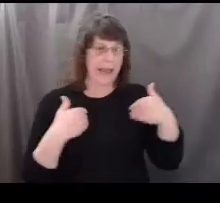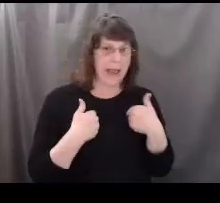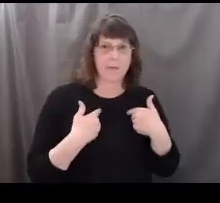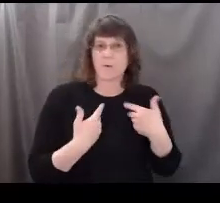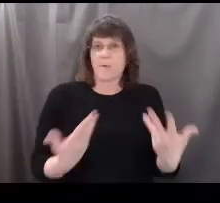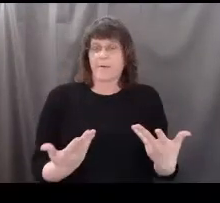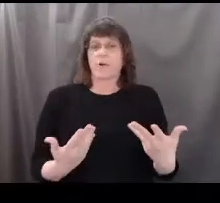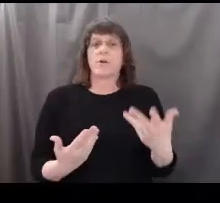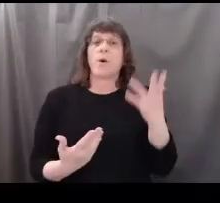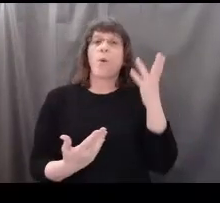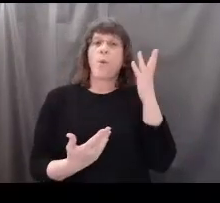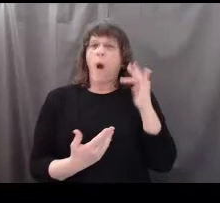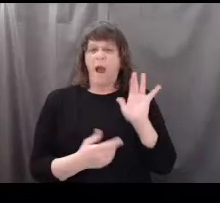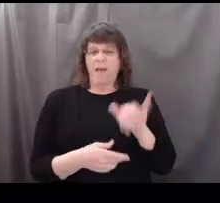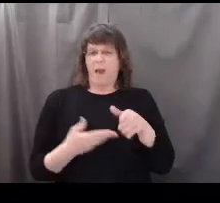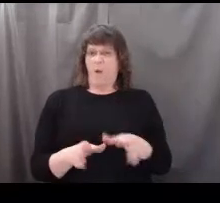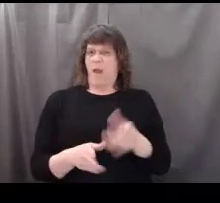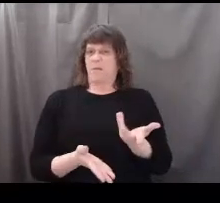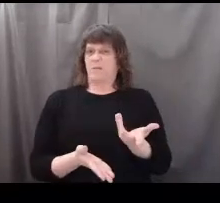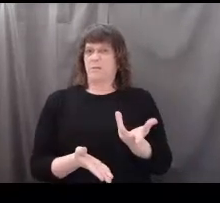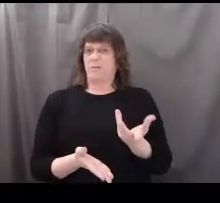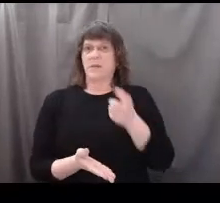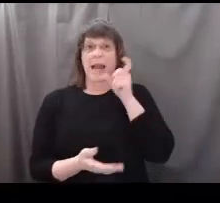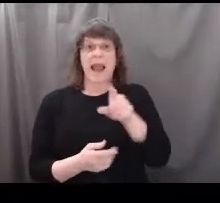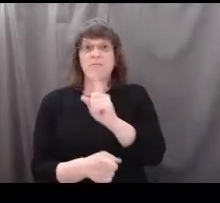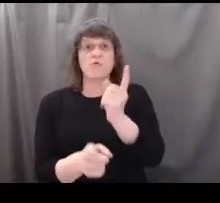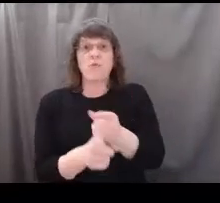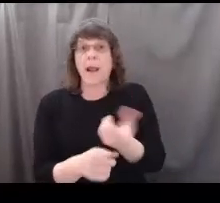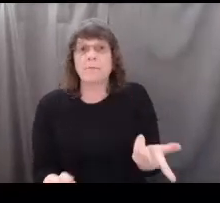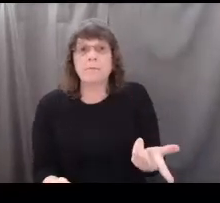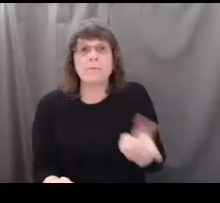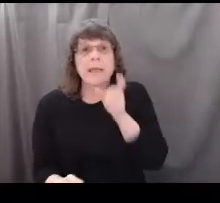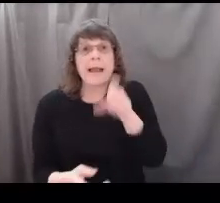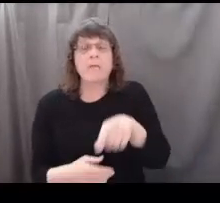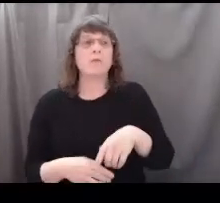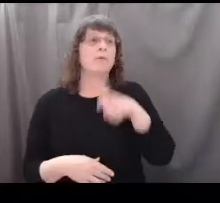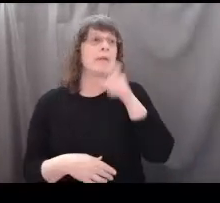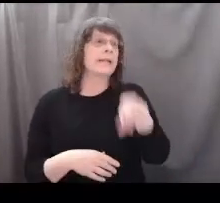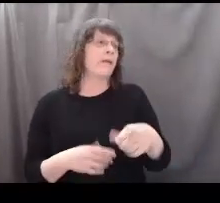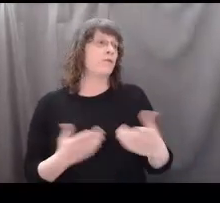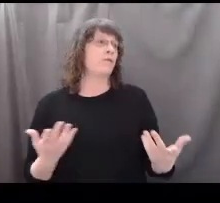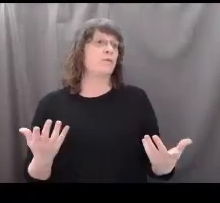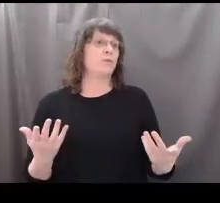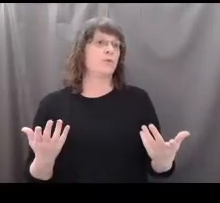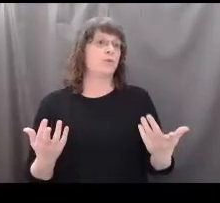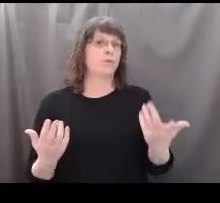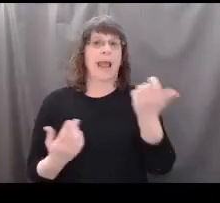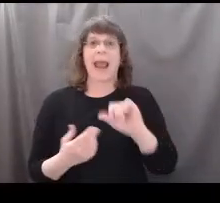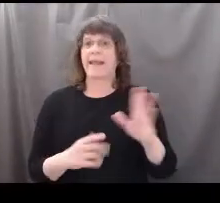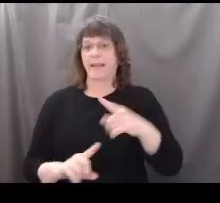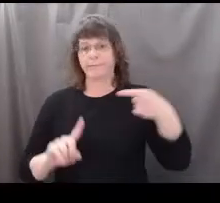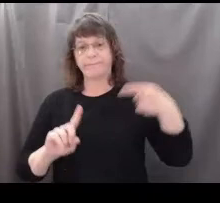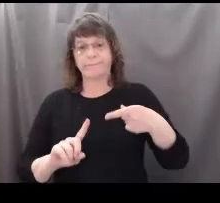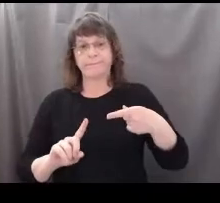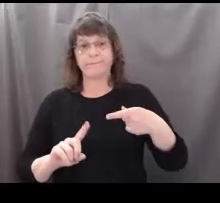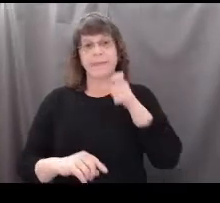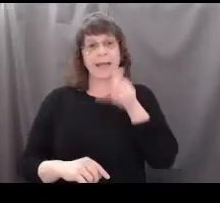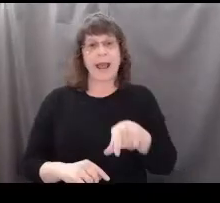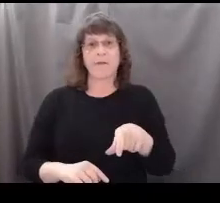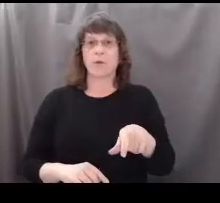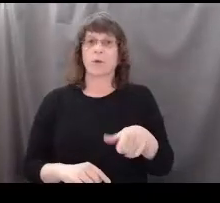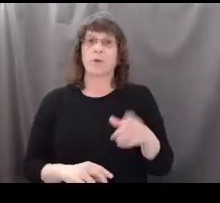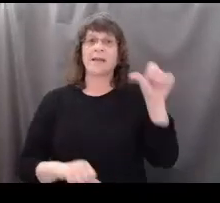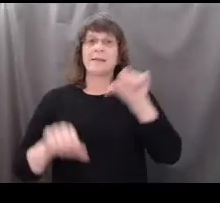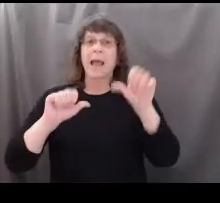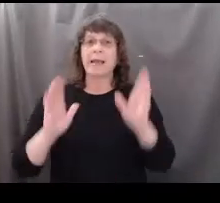animal is the way that it is. And it doesn't have to be correct. It doesn't have to be anything in particular.